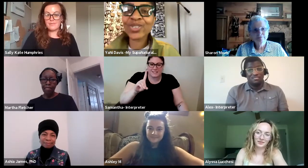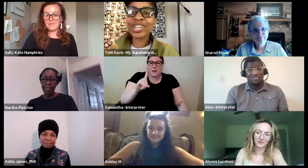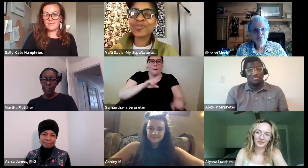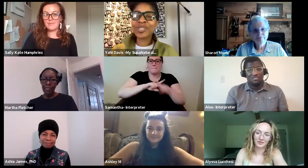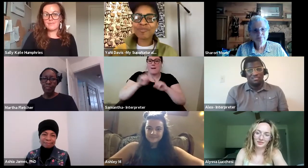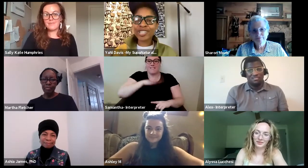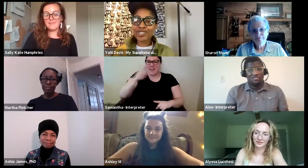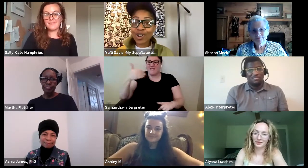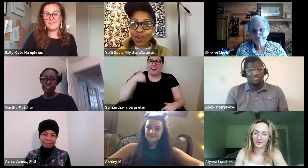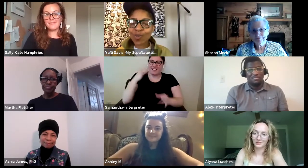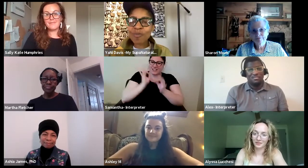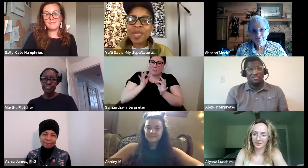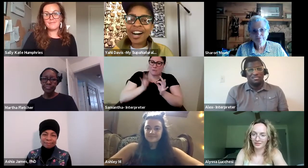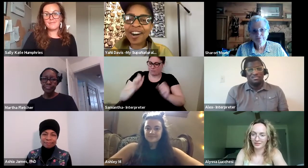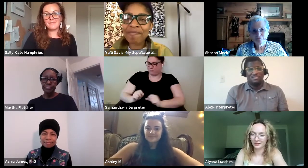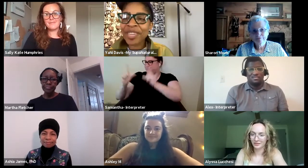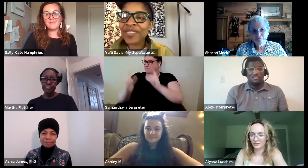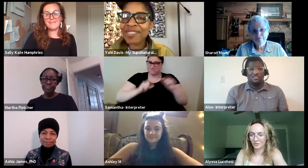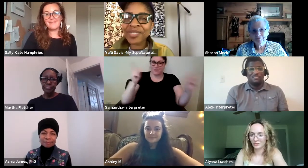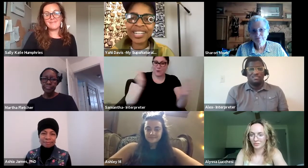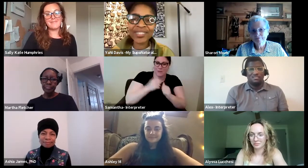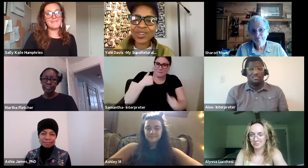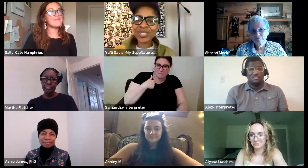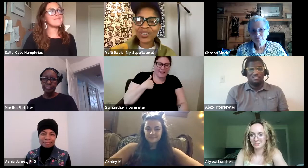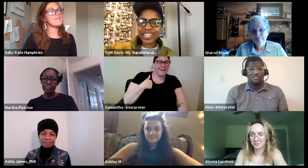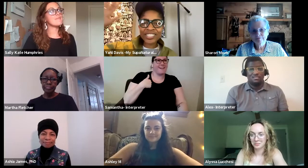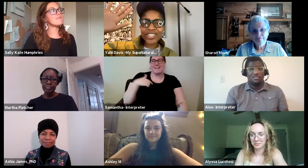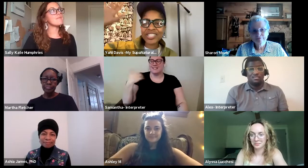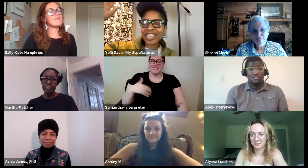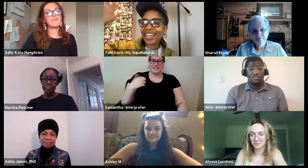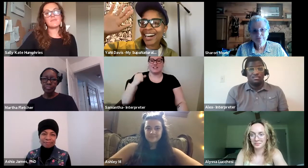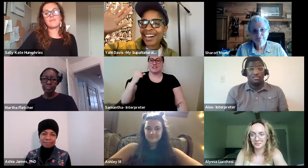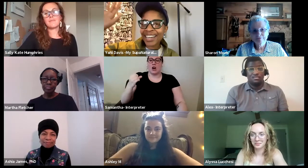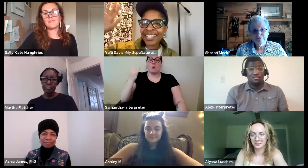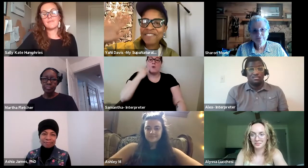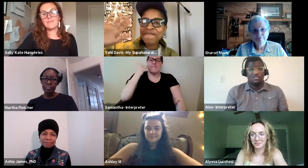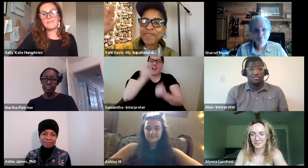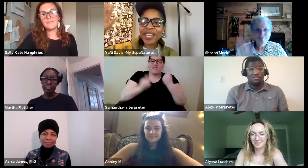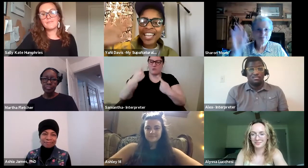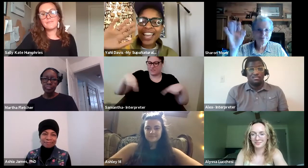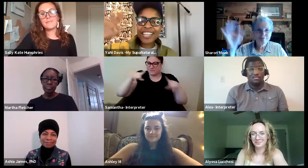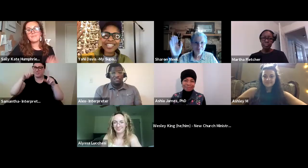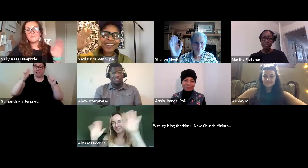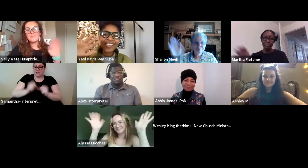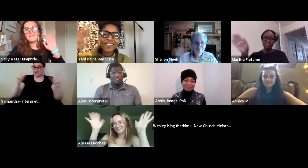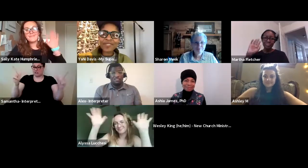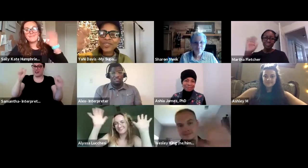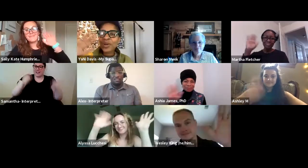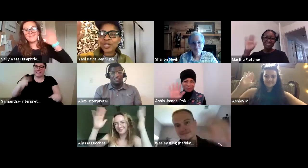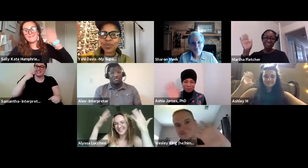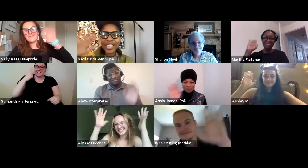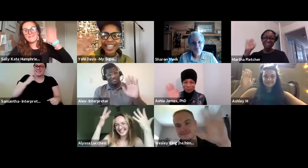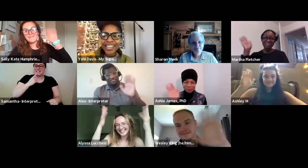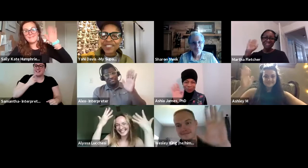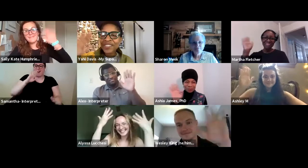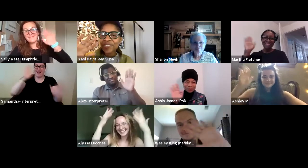on screen with me. So if everyone else on screen could just say hi and give everyone